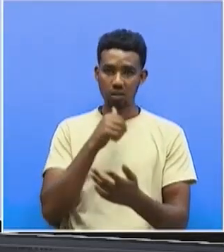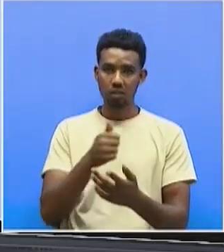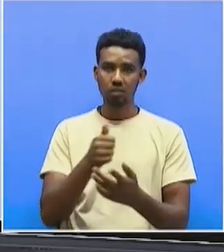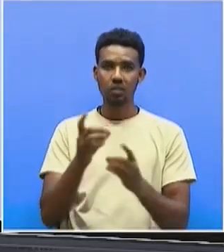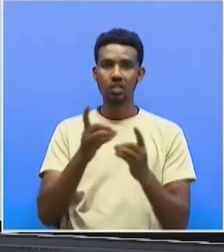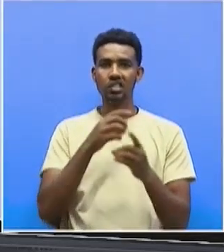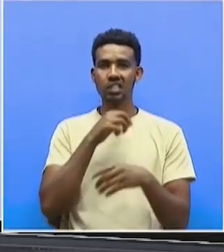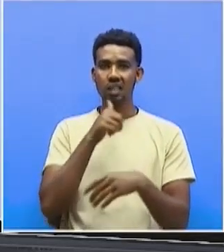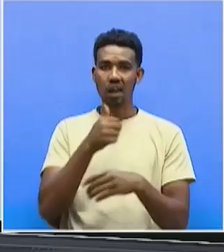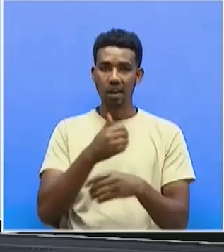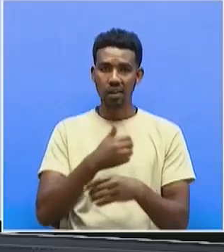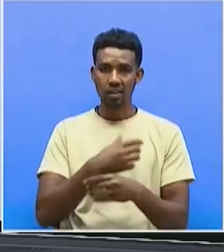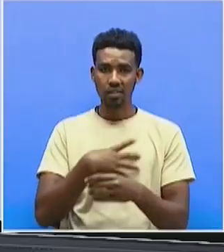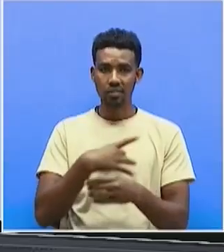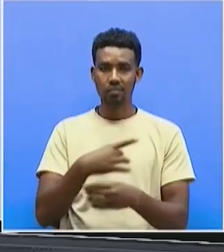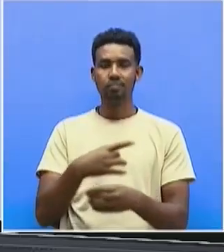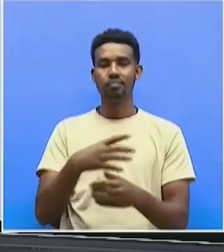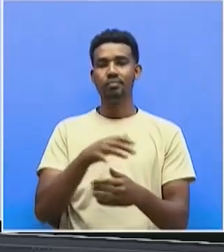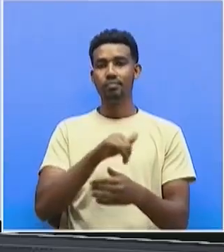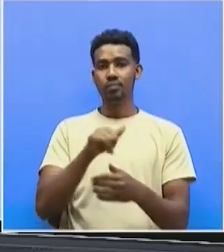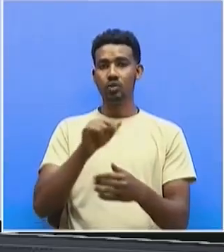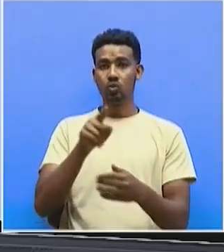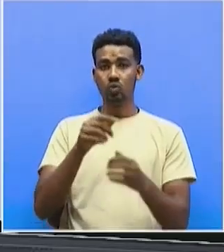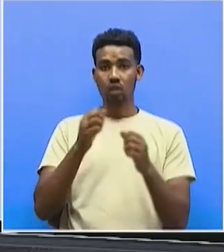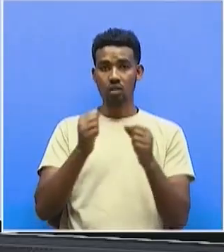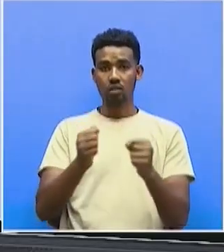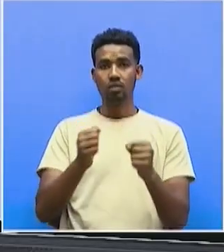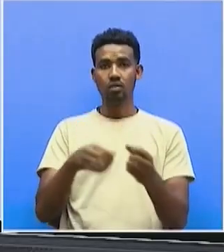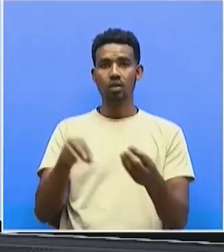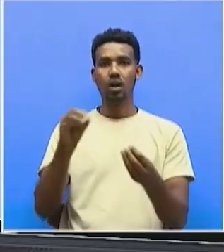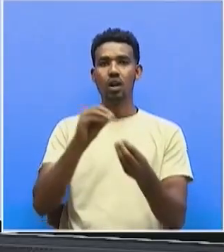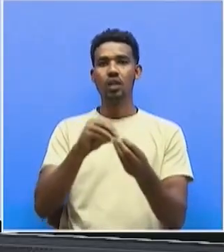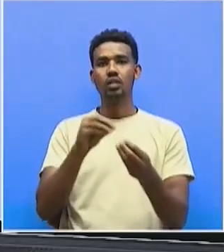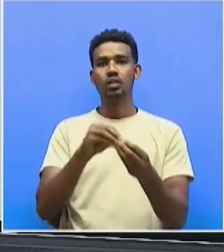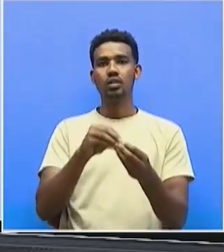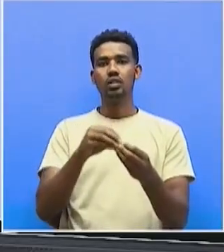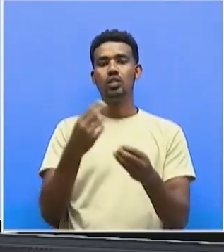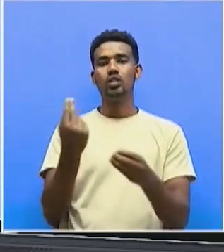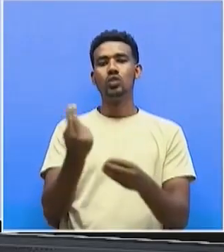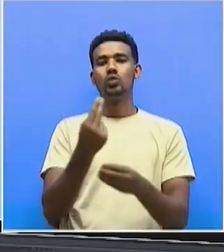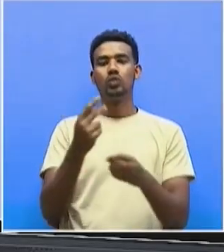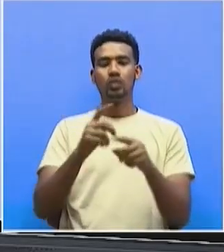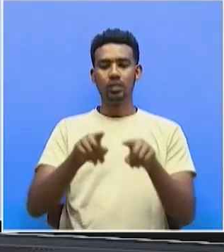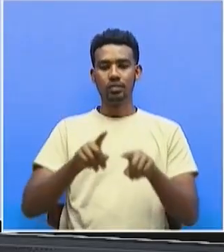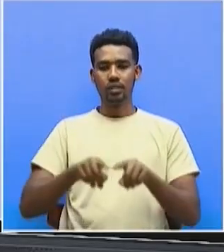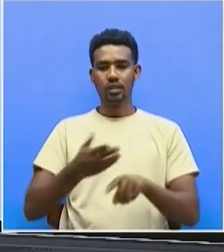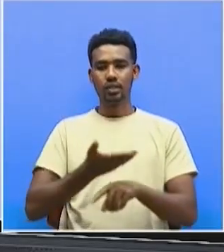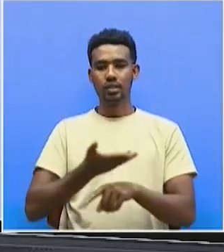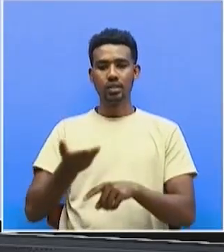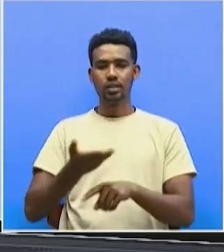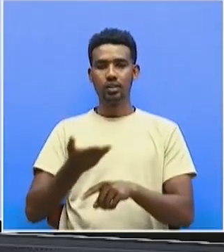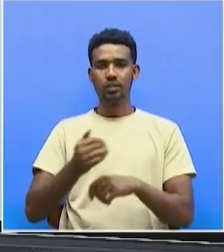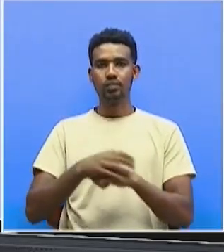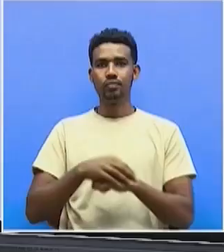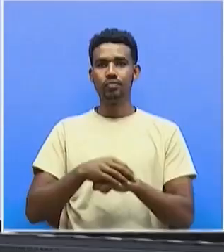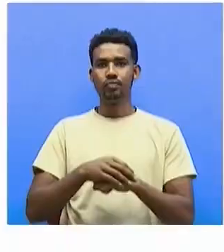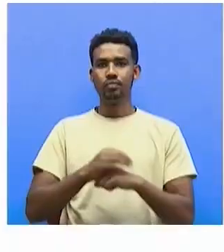also let us add something. It's when we come to like and dislike, you can use different things as a favorite,